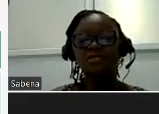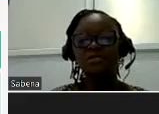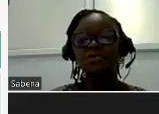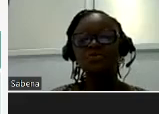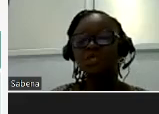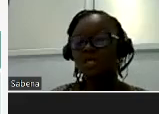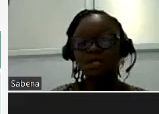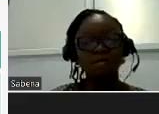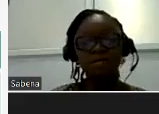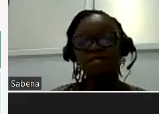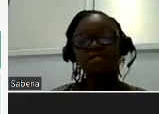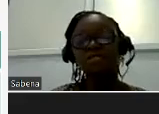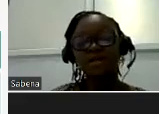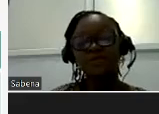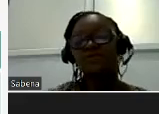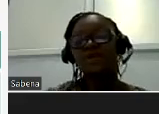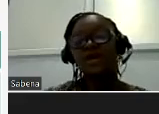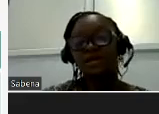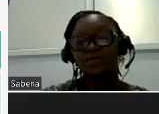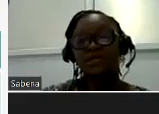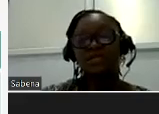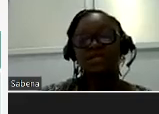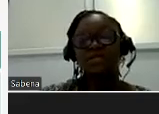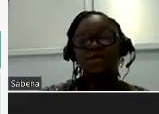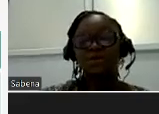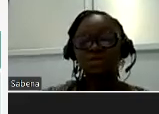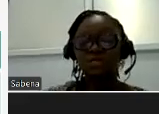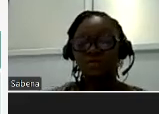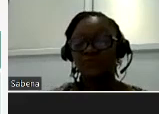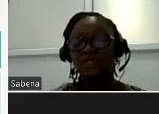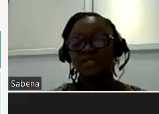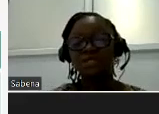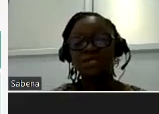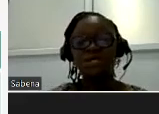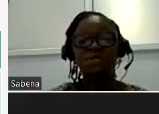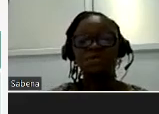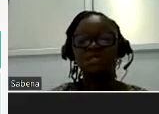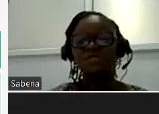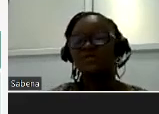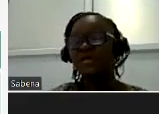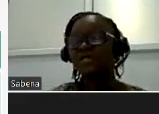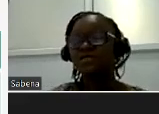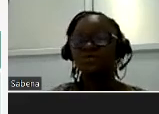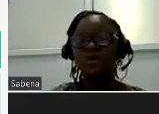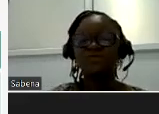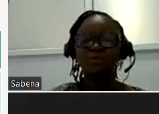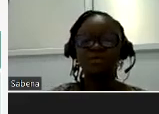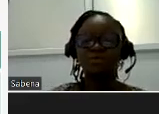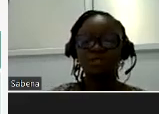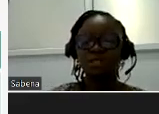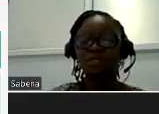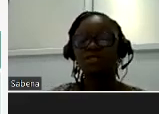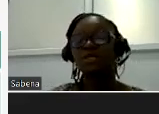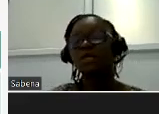there's not one channel that doesn't have an advantage or disadvantage. So it is advised to have